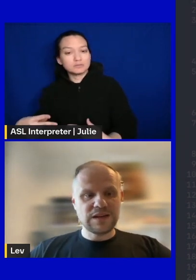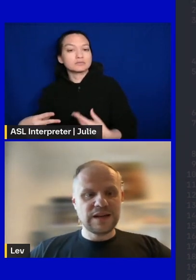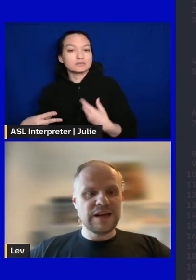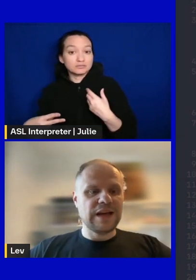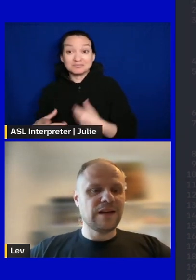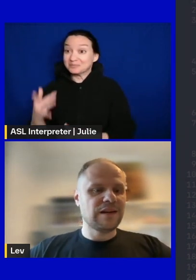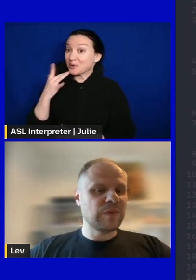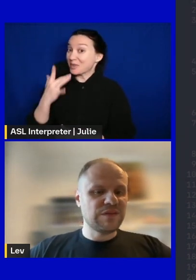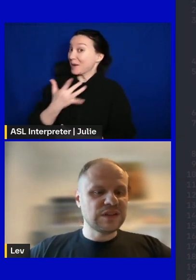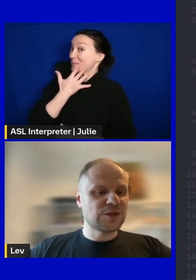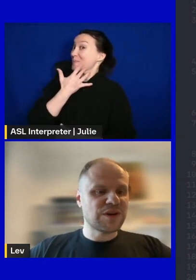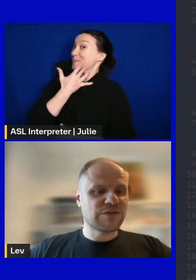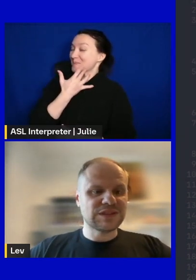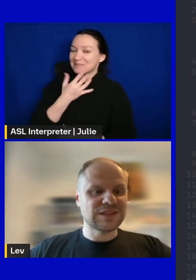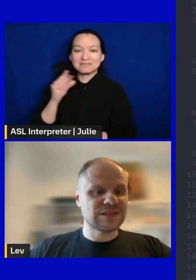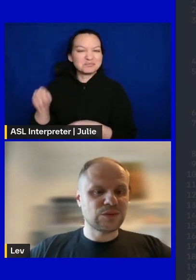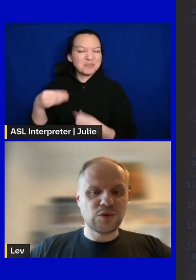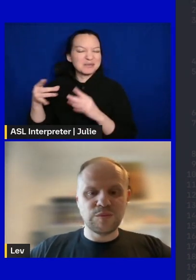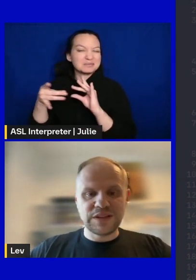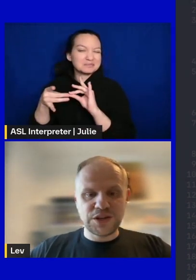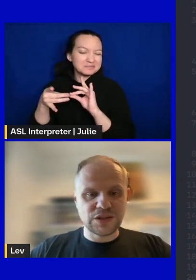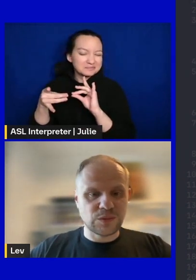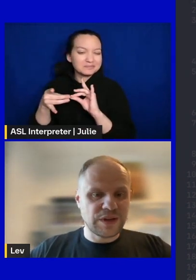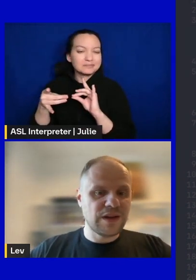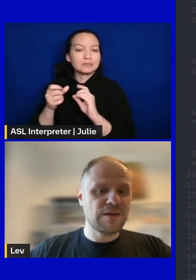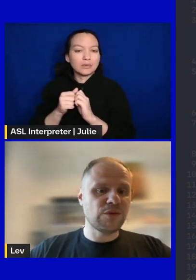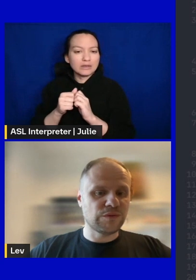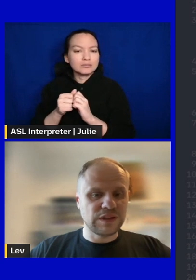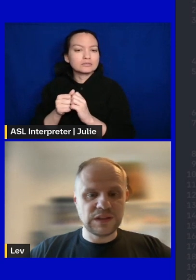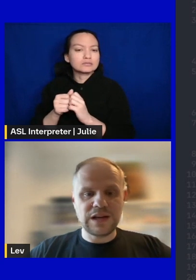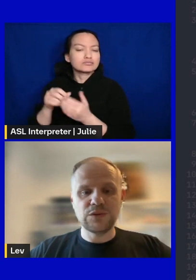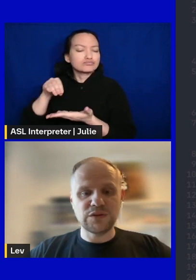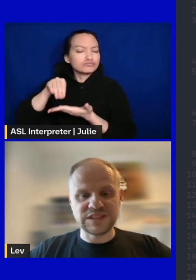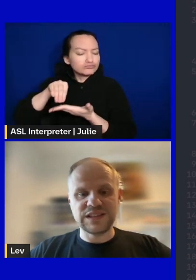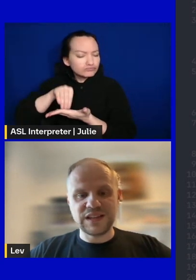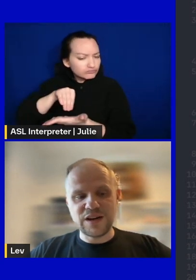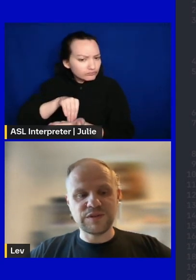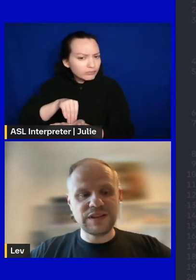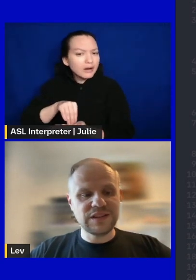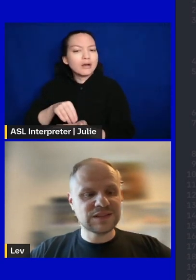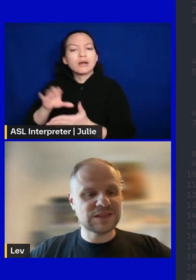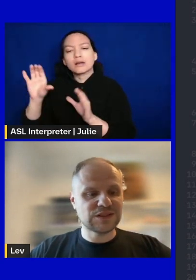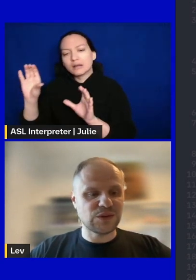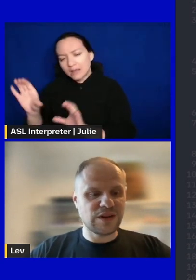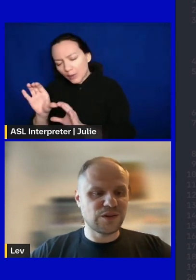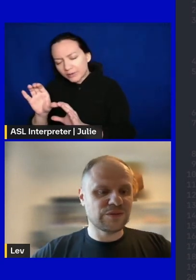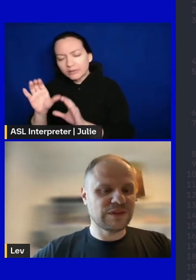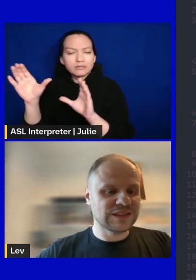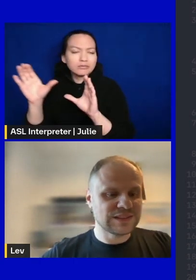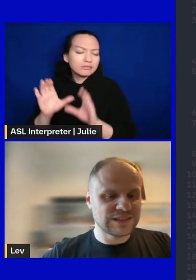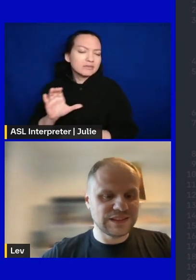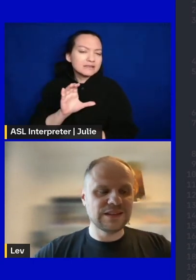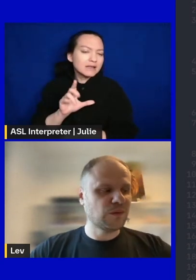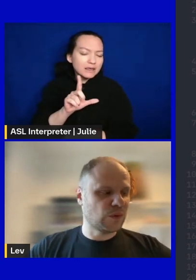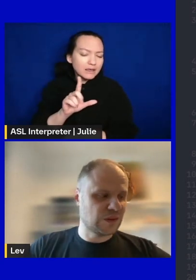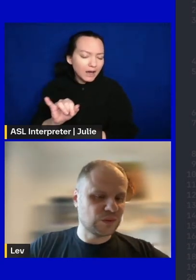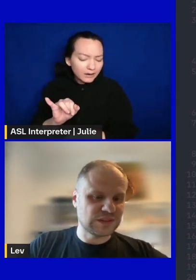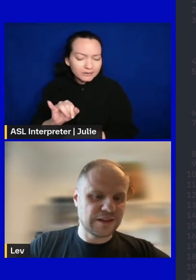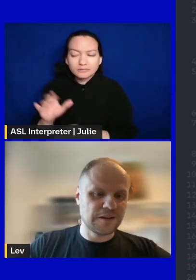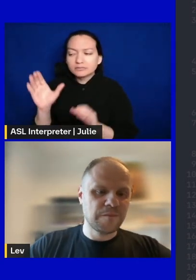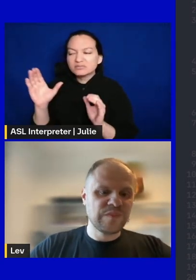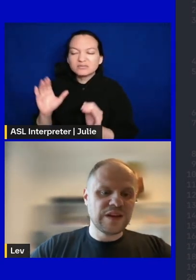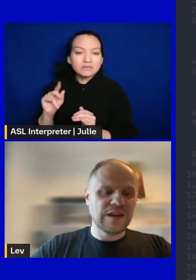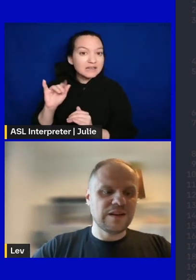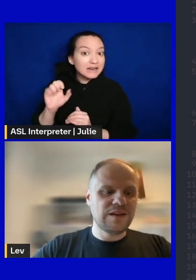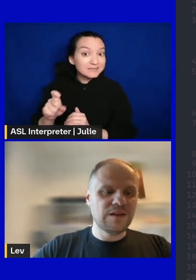good luck. And I'm giving some references to documentation that we have of the cloud, of the CLI, of the index, so kind of let's see what it looks